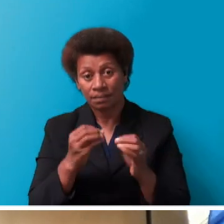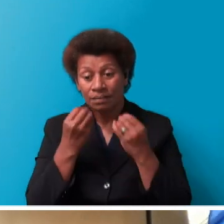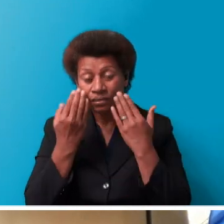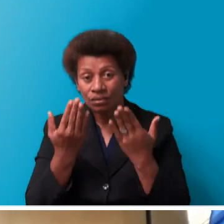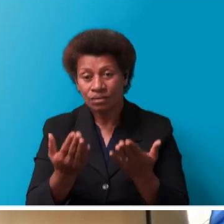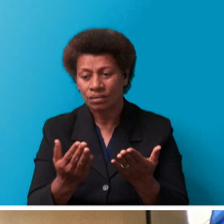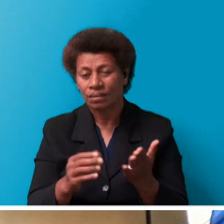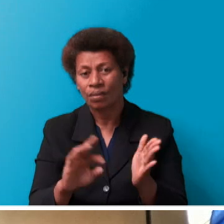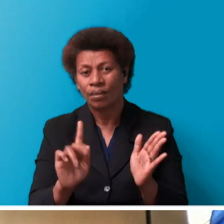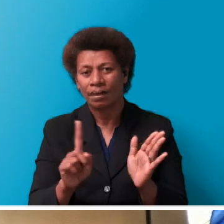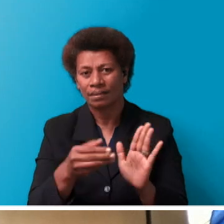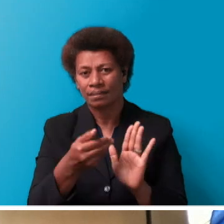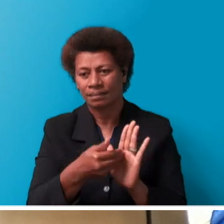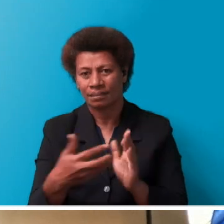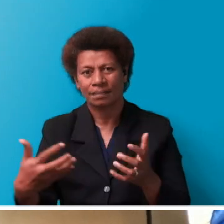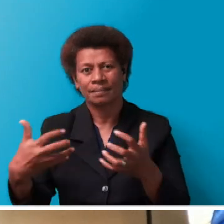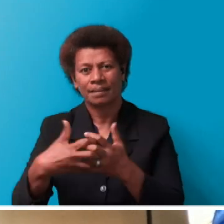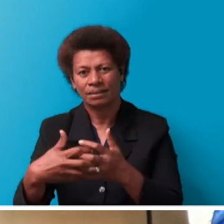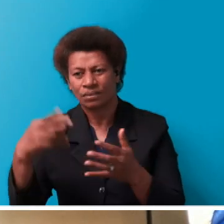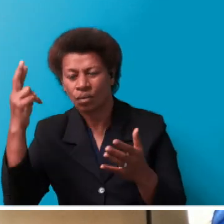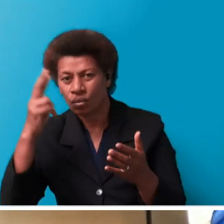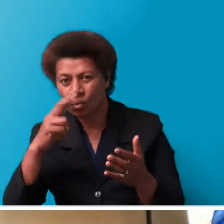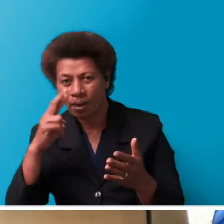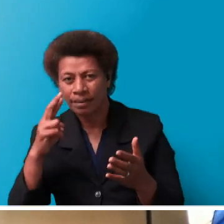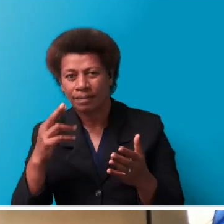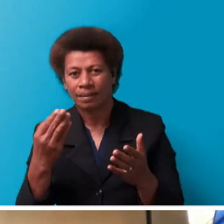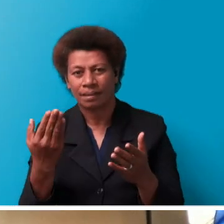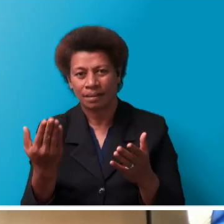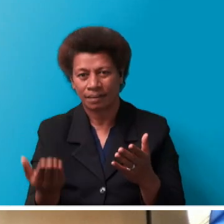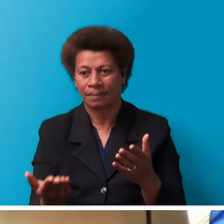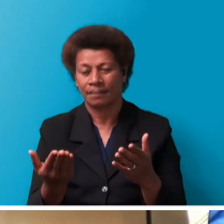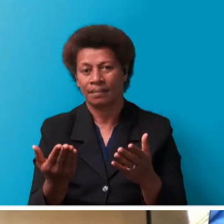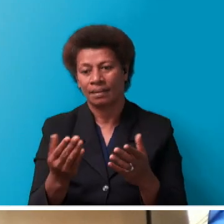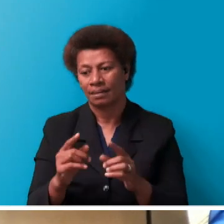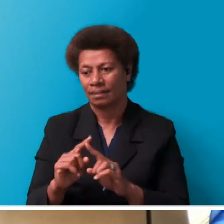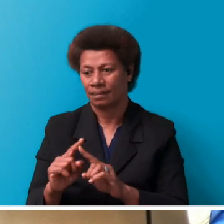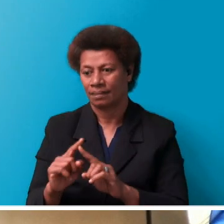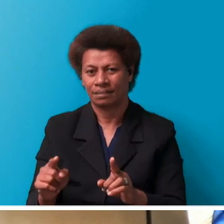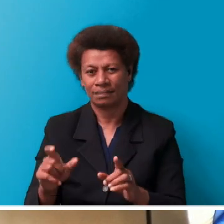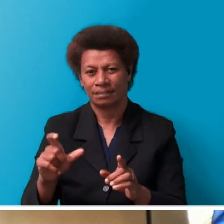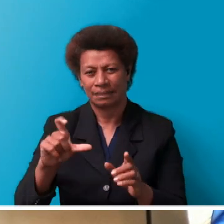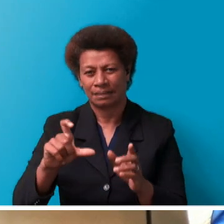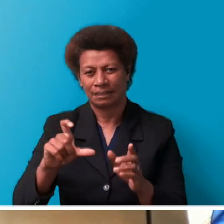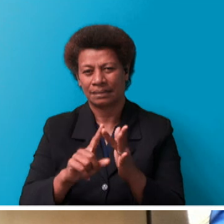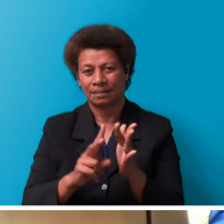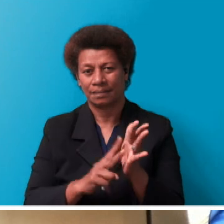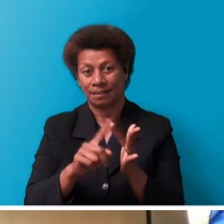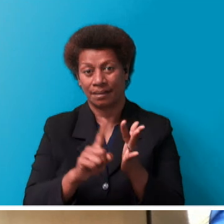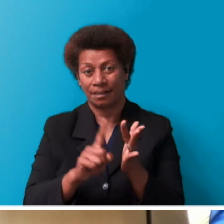challenges while reinforcing democratic governance and civilian oversight of security